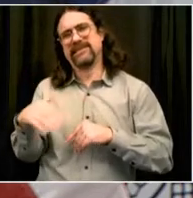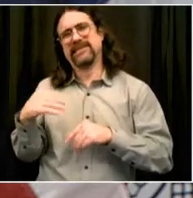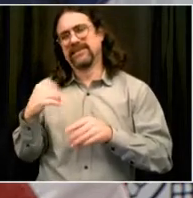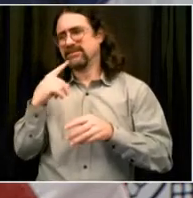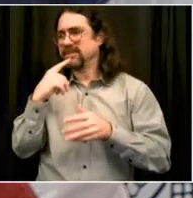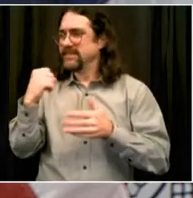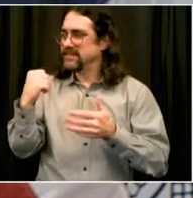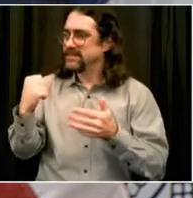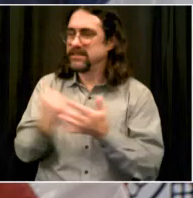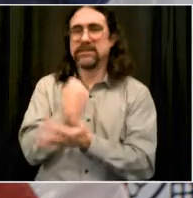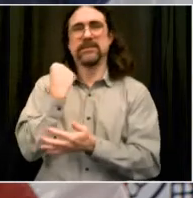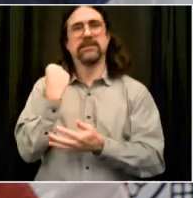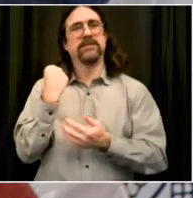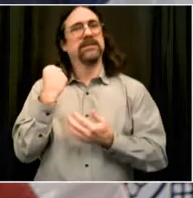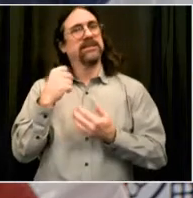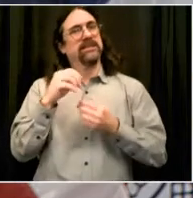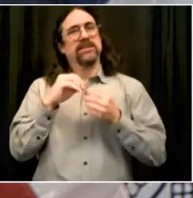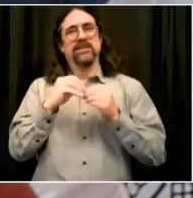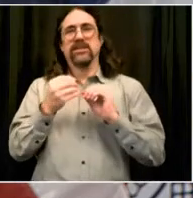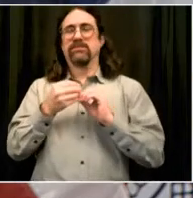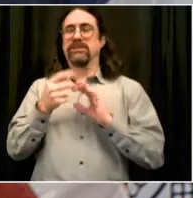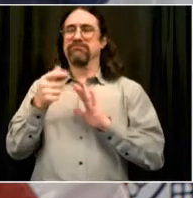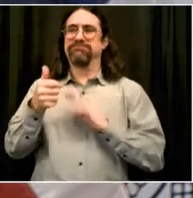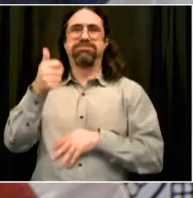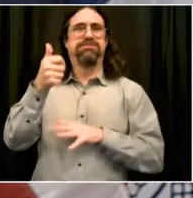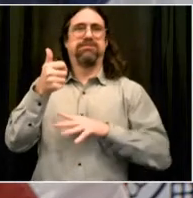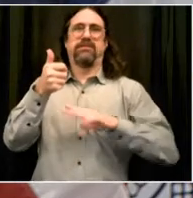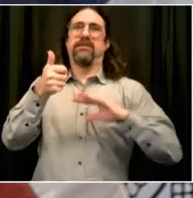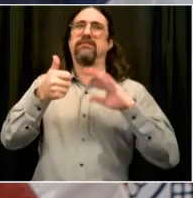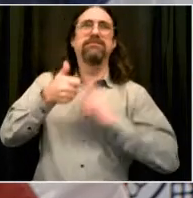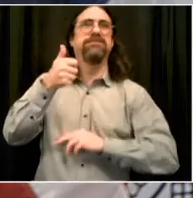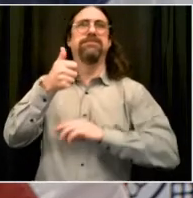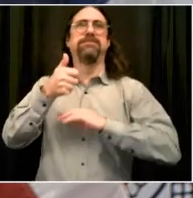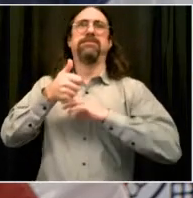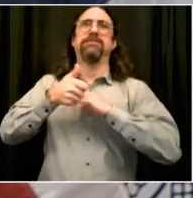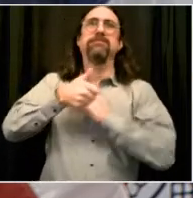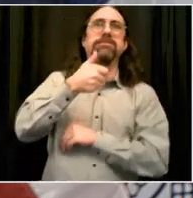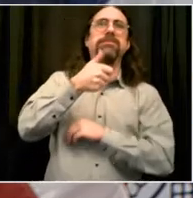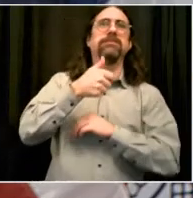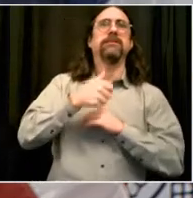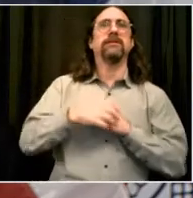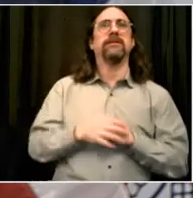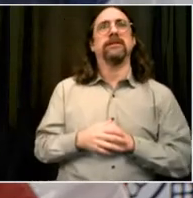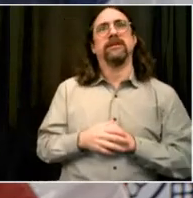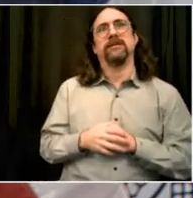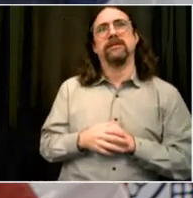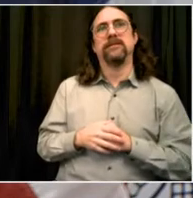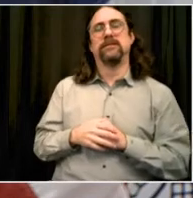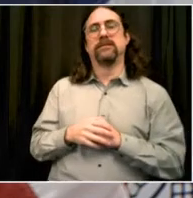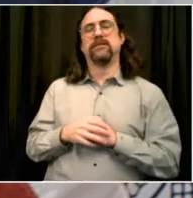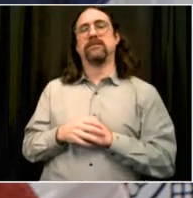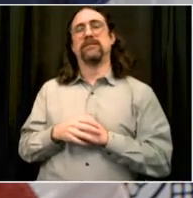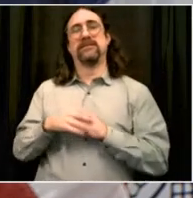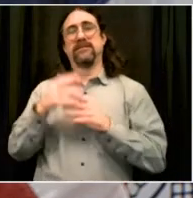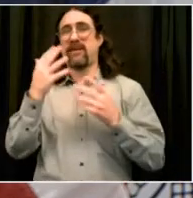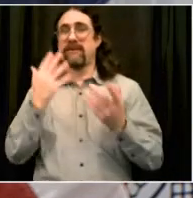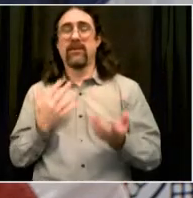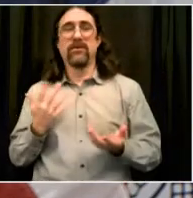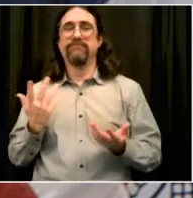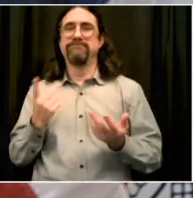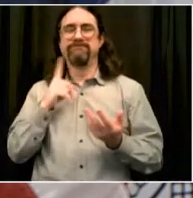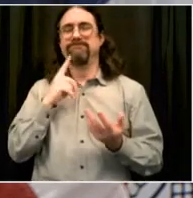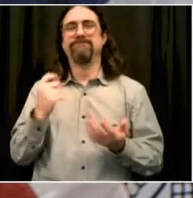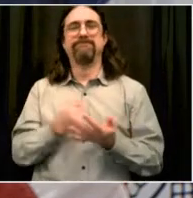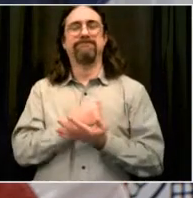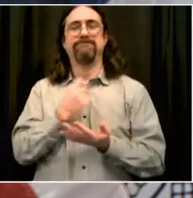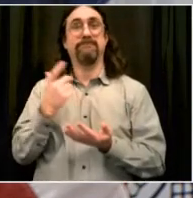talking to the state about this. I think everyone is aligned that we've got to stop this increase we're